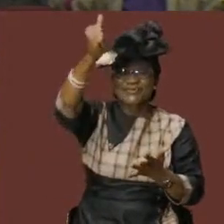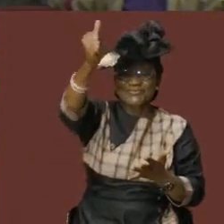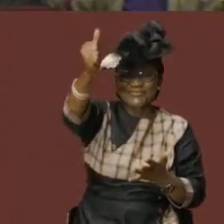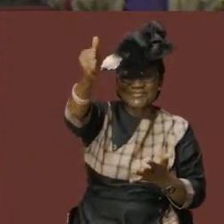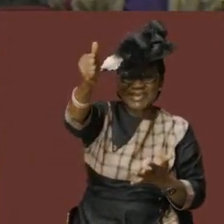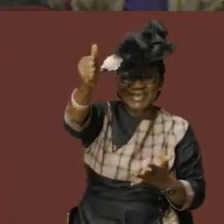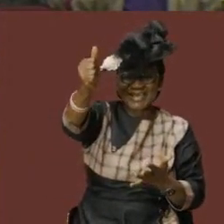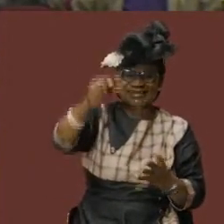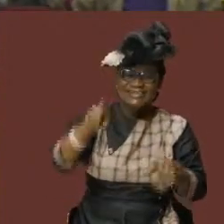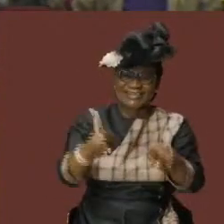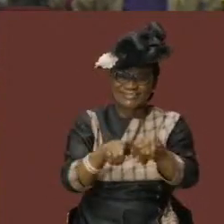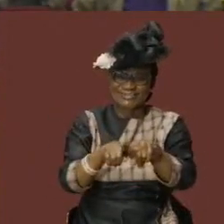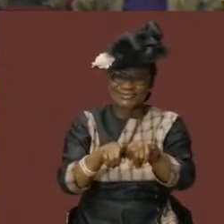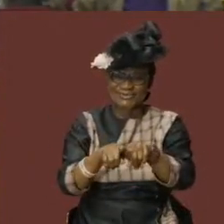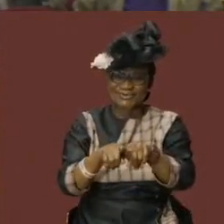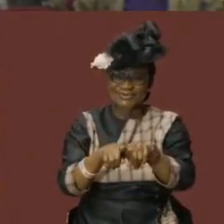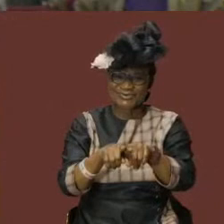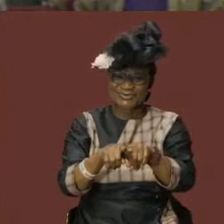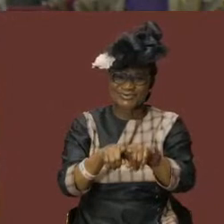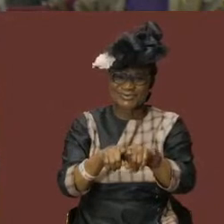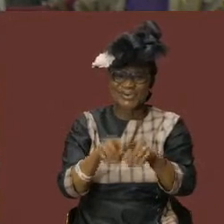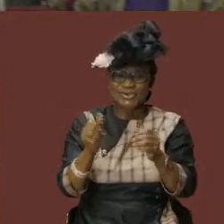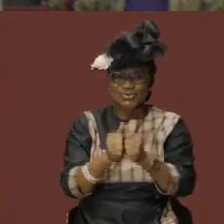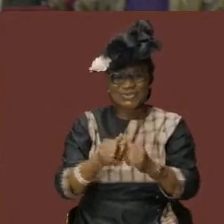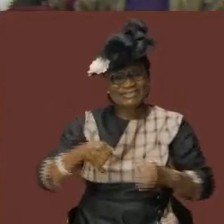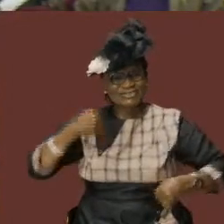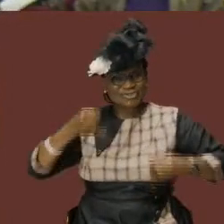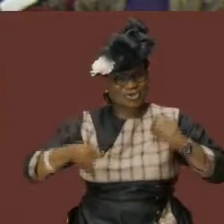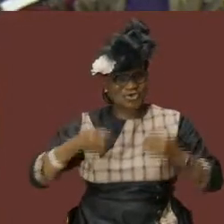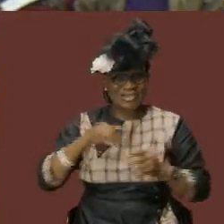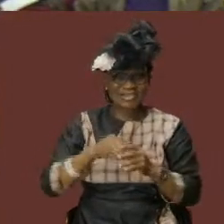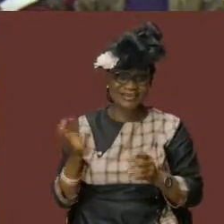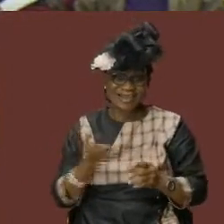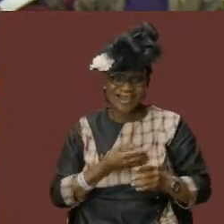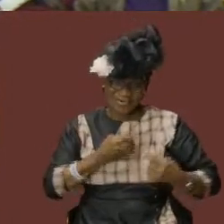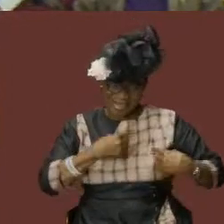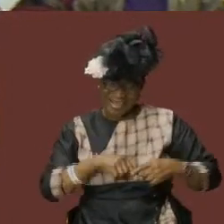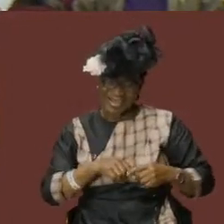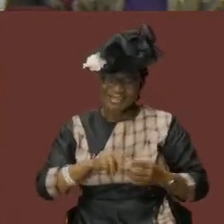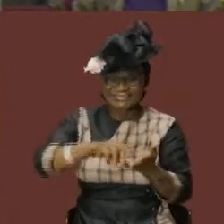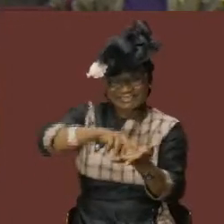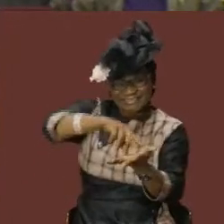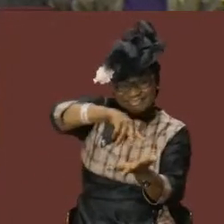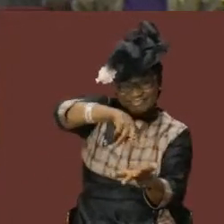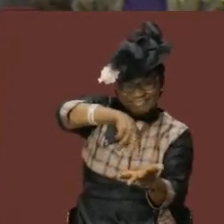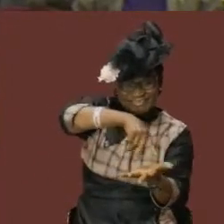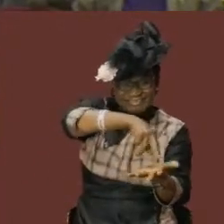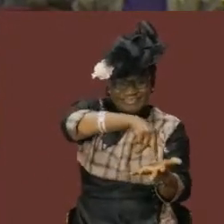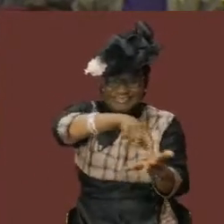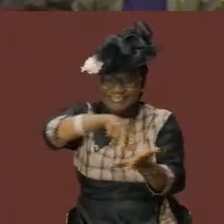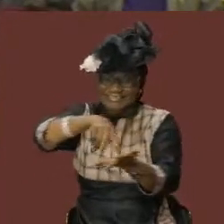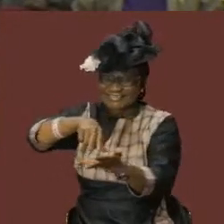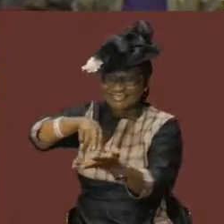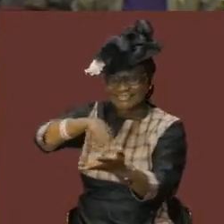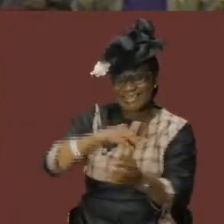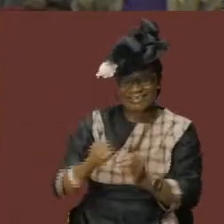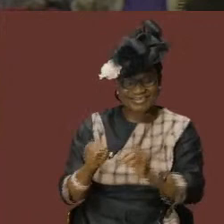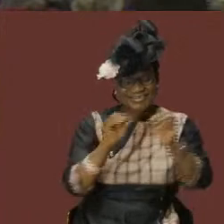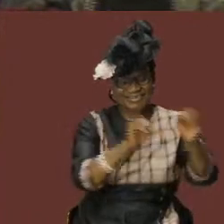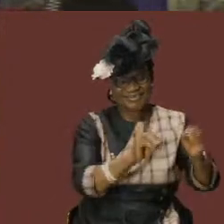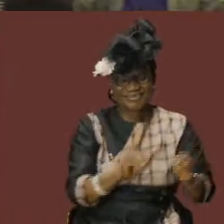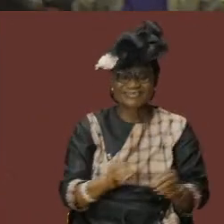Amen. And so, with joy in our heart, let's dance to the nearest basket and drop our